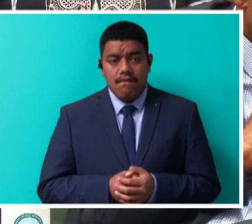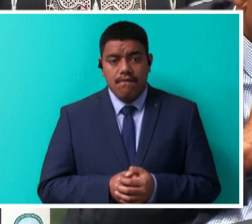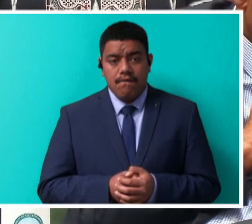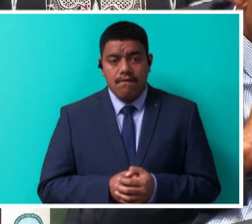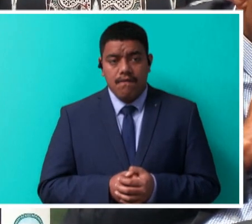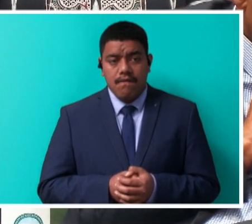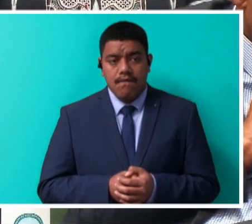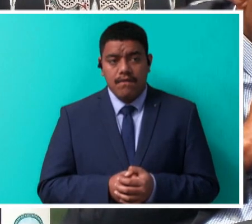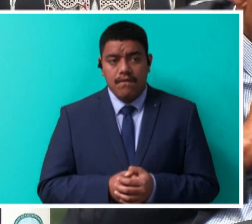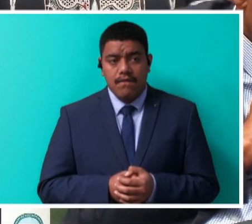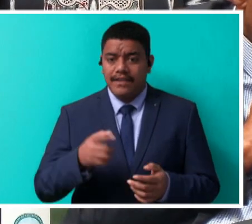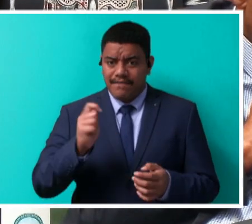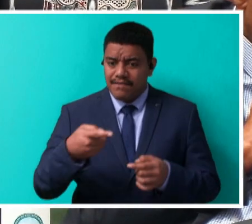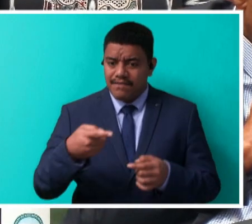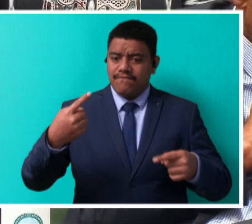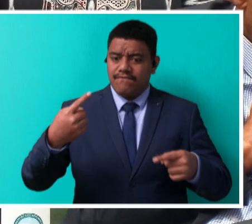the accused is